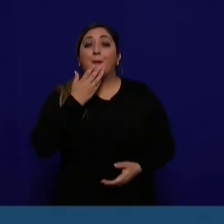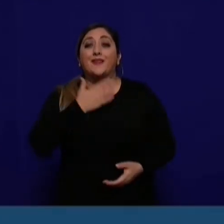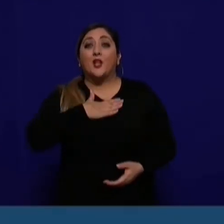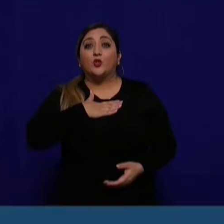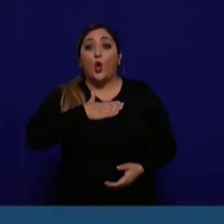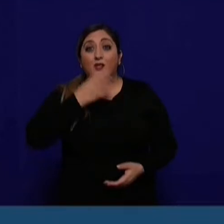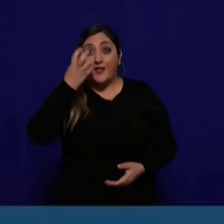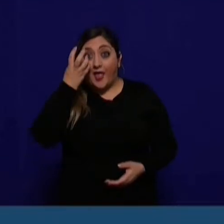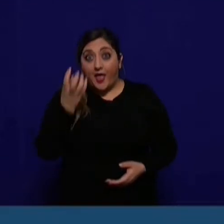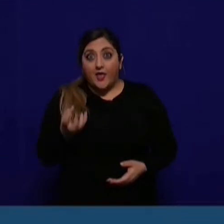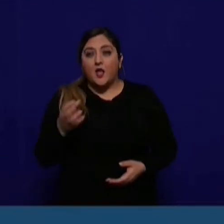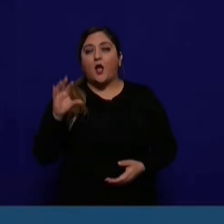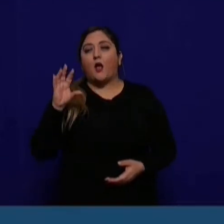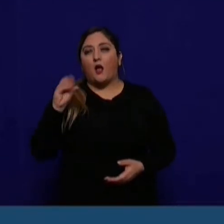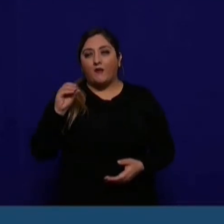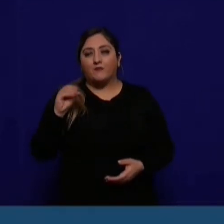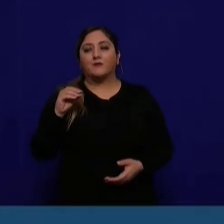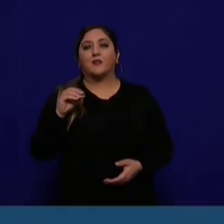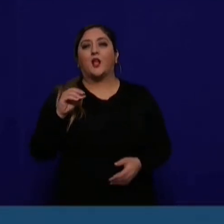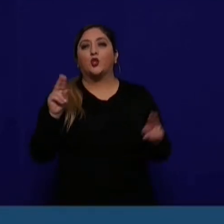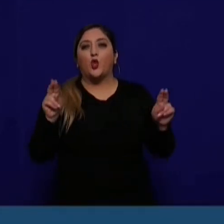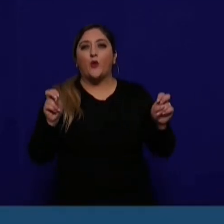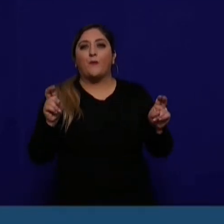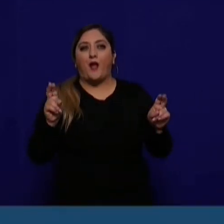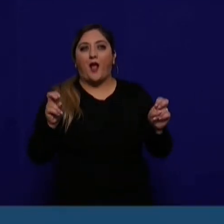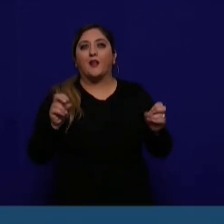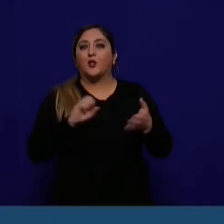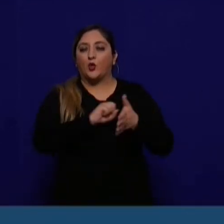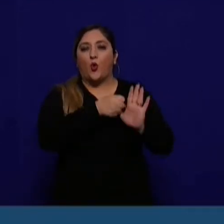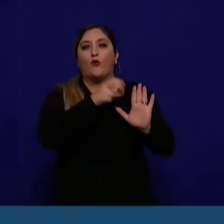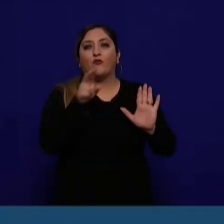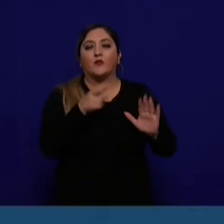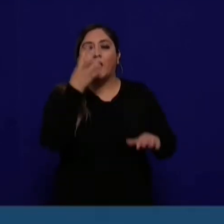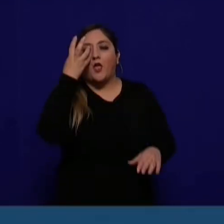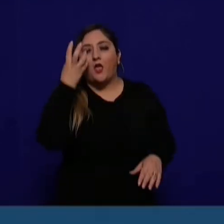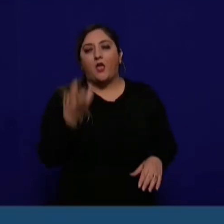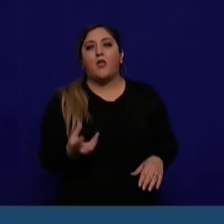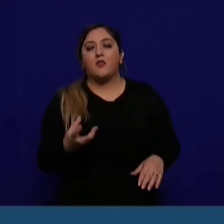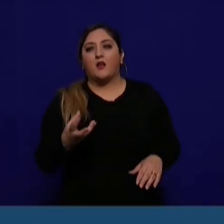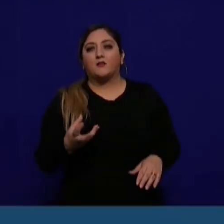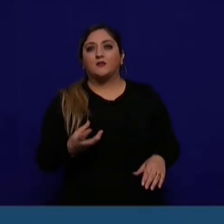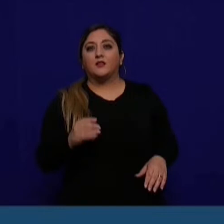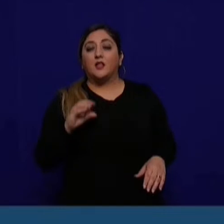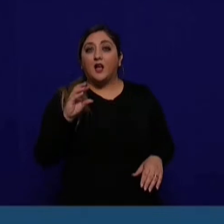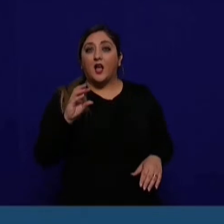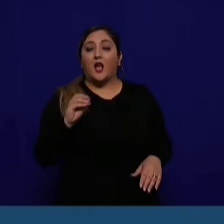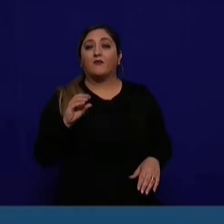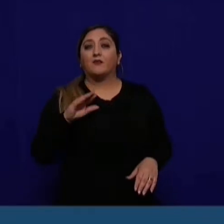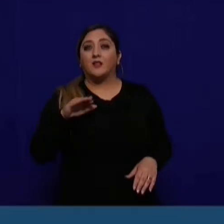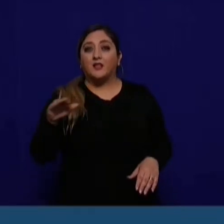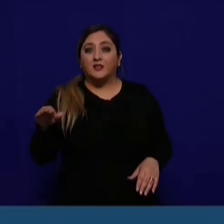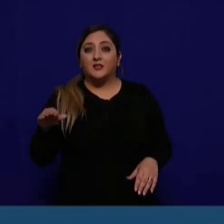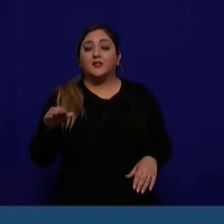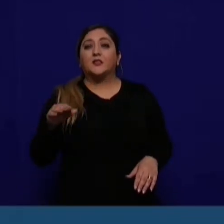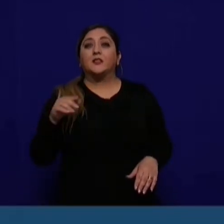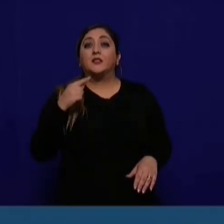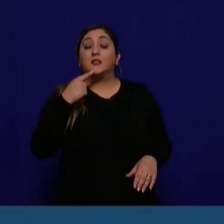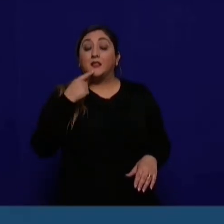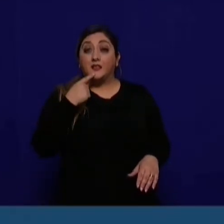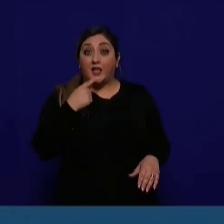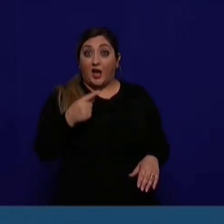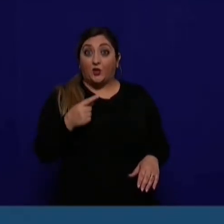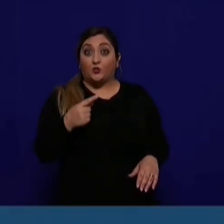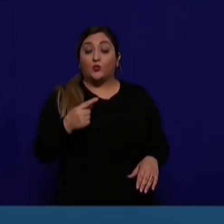qegħdin narawha frekwenti, infatti ħafna mill-persuni wkoll li jkollhom dak li semmejt il-long haul symptoms waħda minnhom